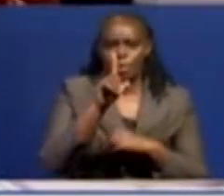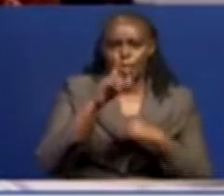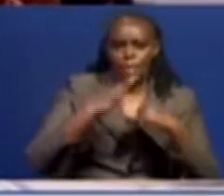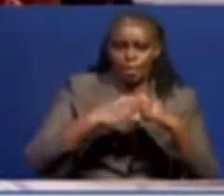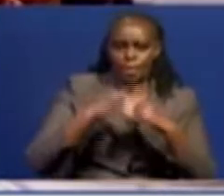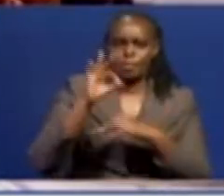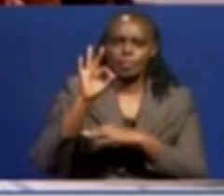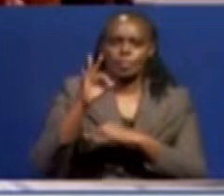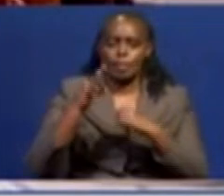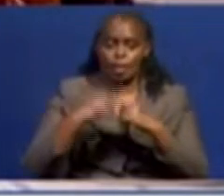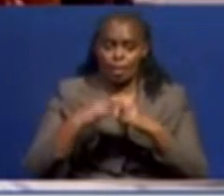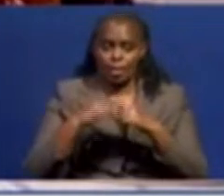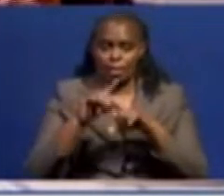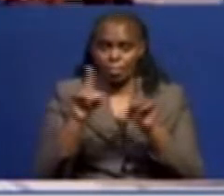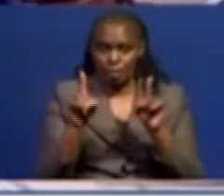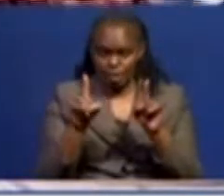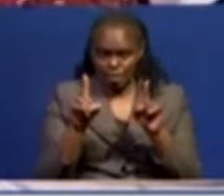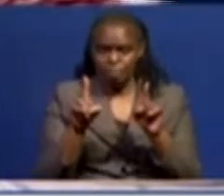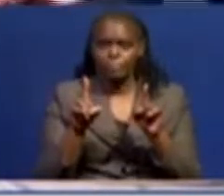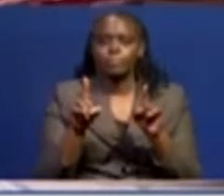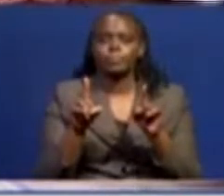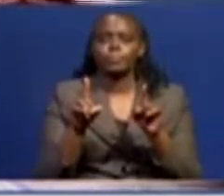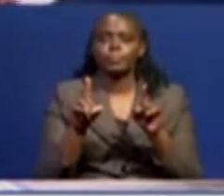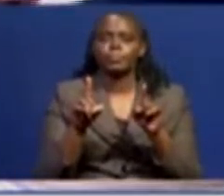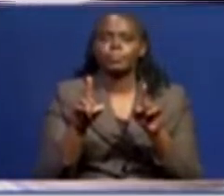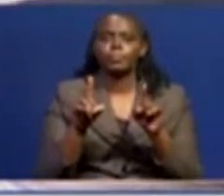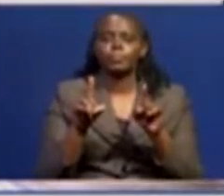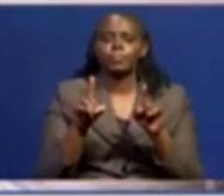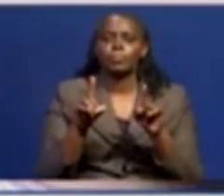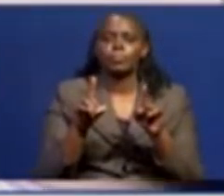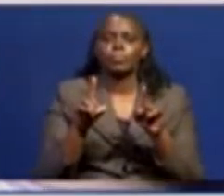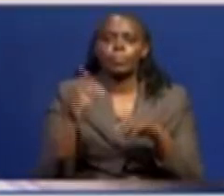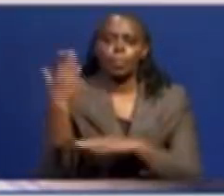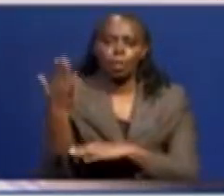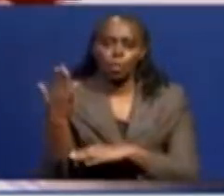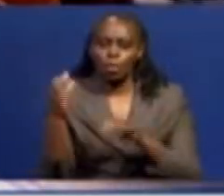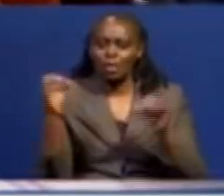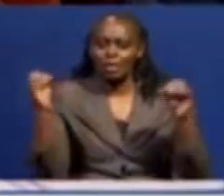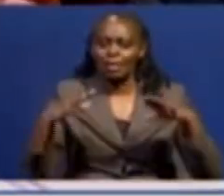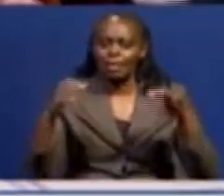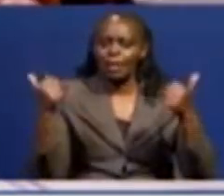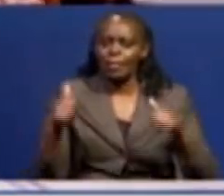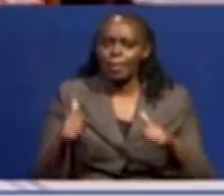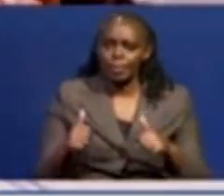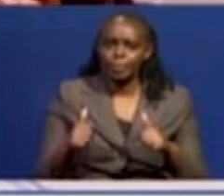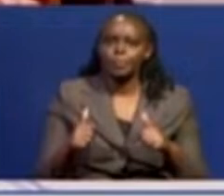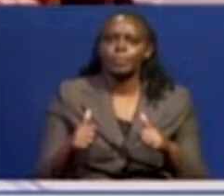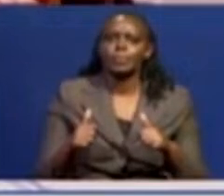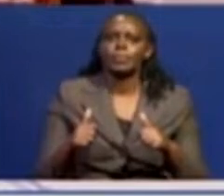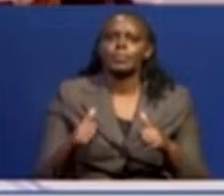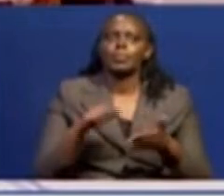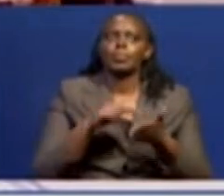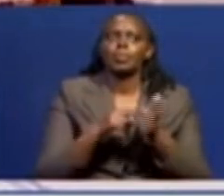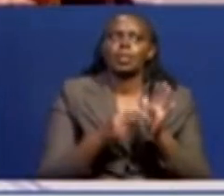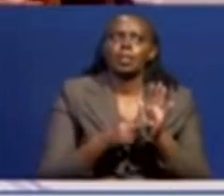198. 198. But because in the bundle of documents it's not clear,